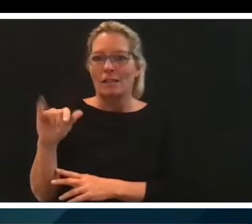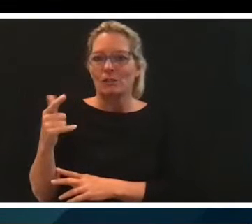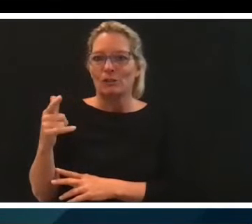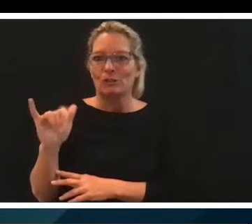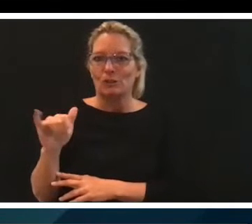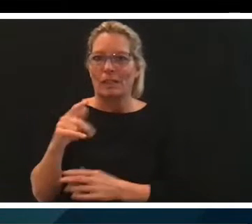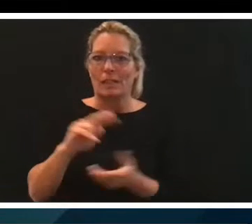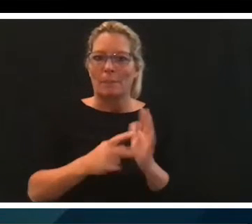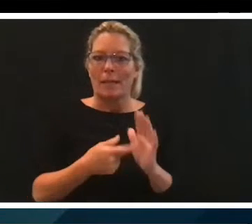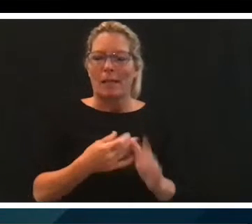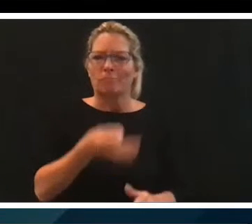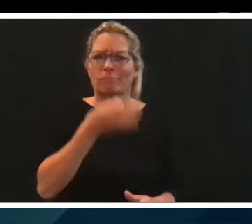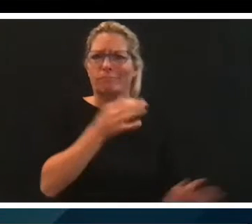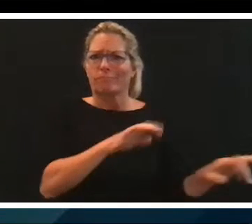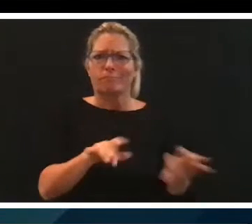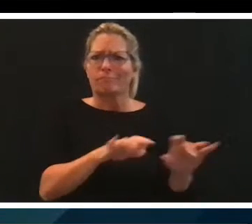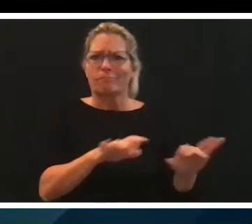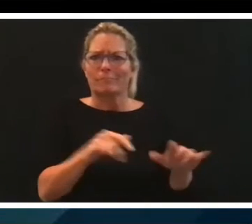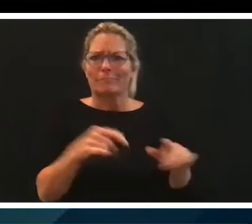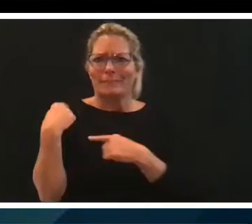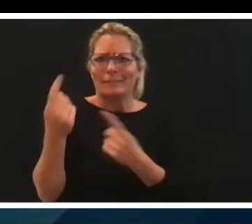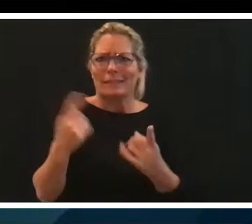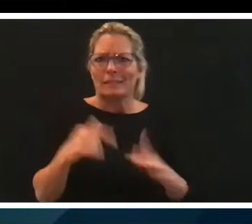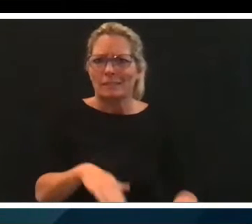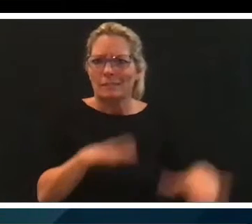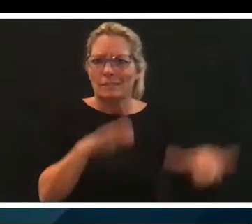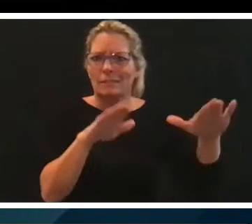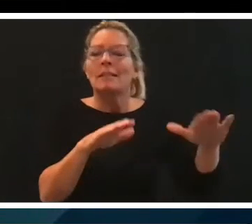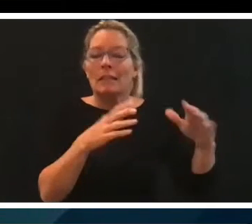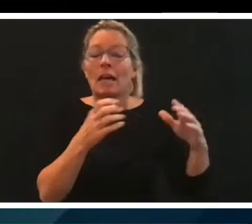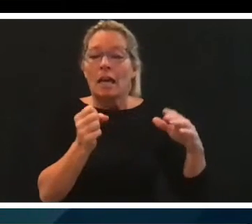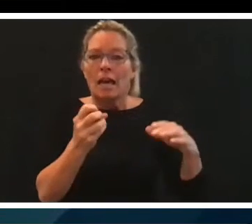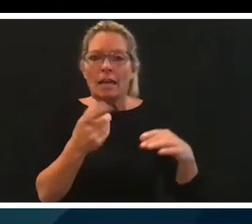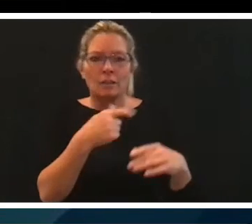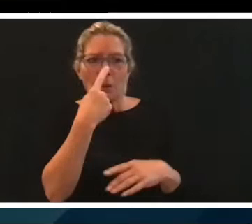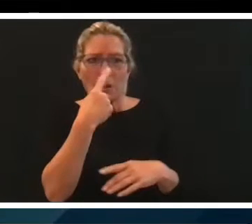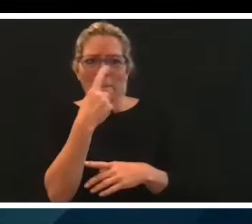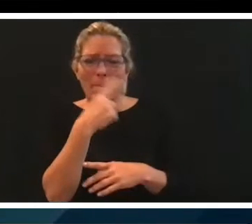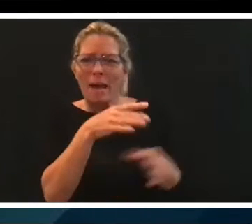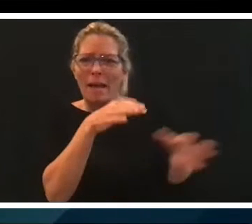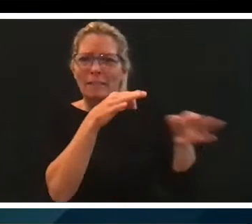the start of your relationship with music and how early that started in your life?